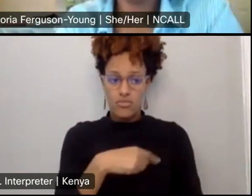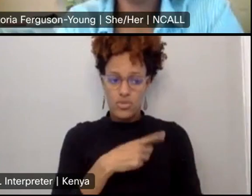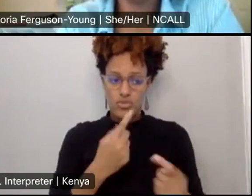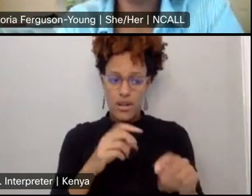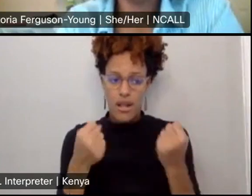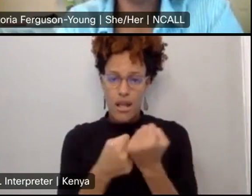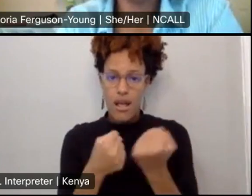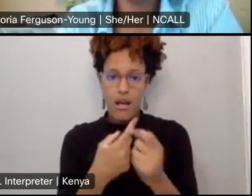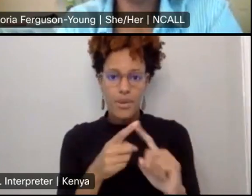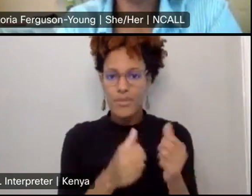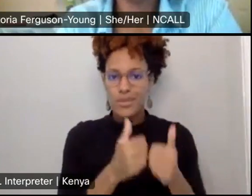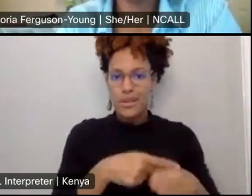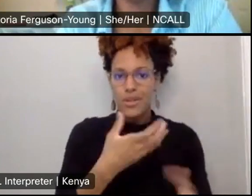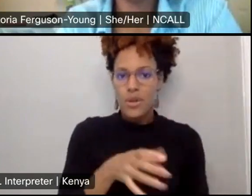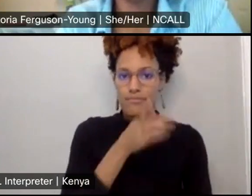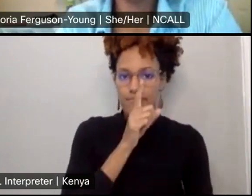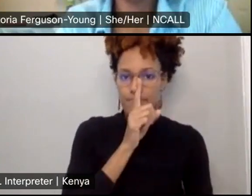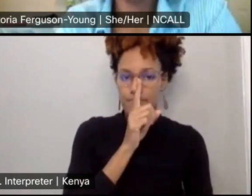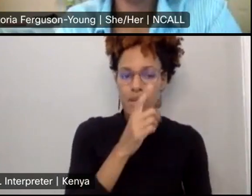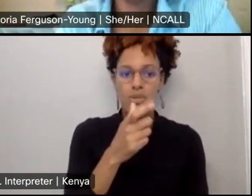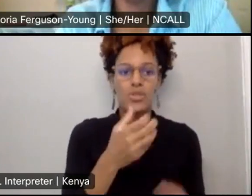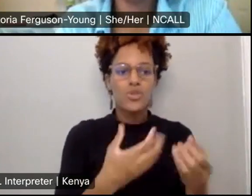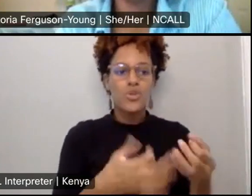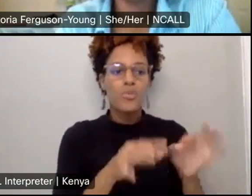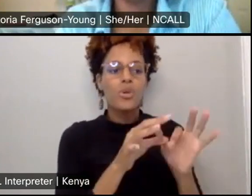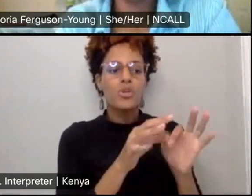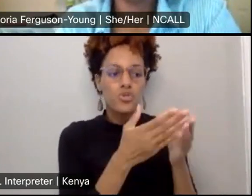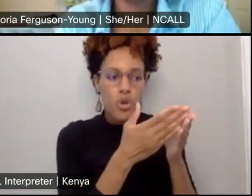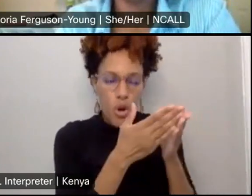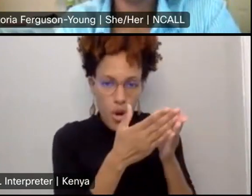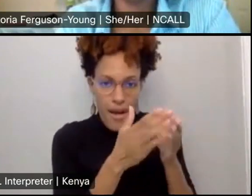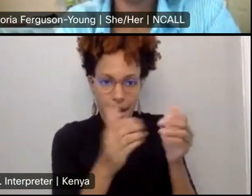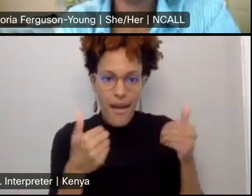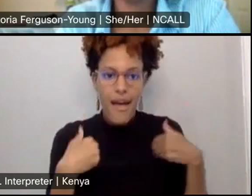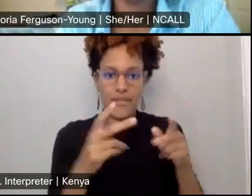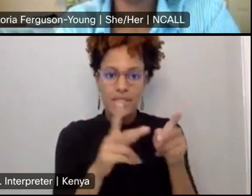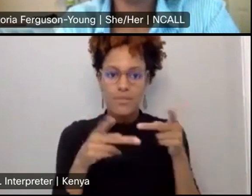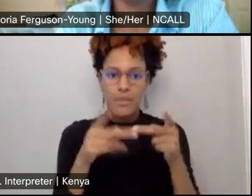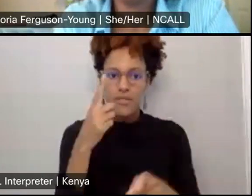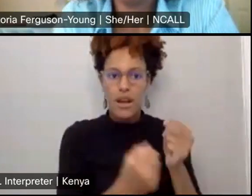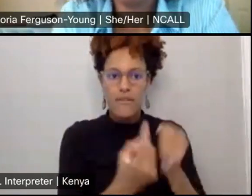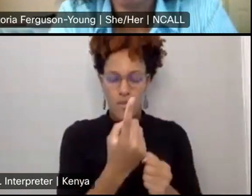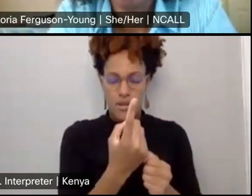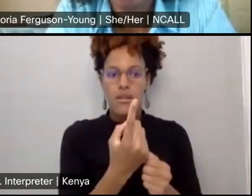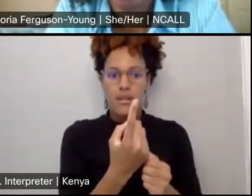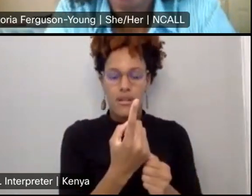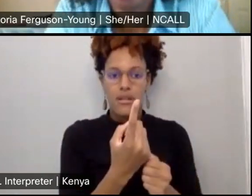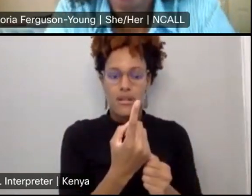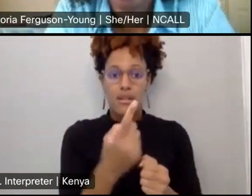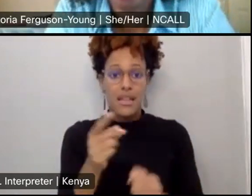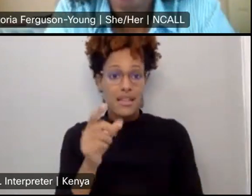it's really important to open up that space for everyone, as Amanda mentioned, how in